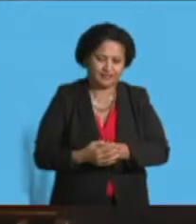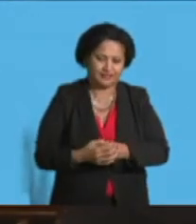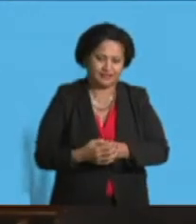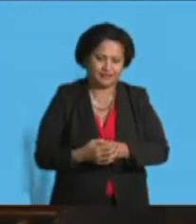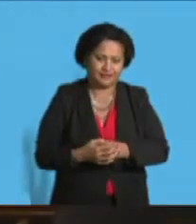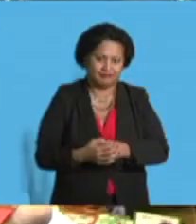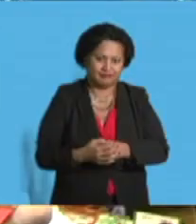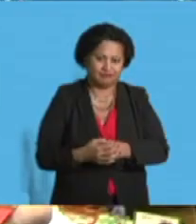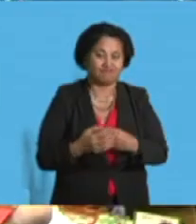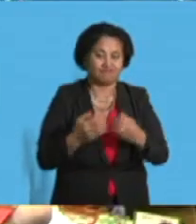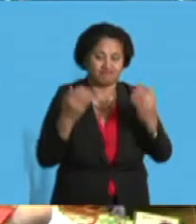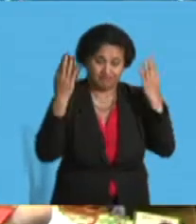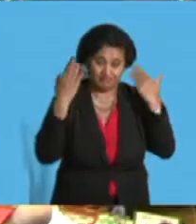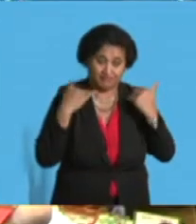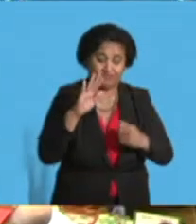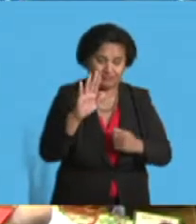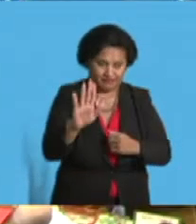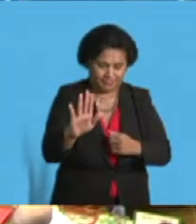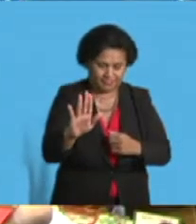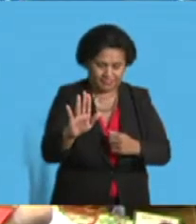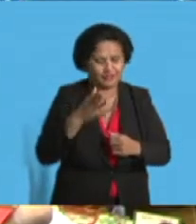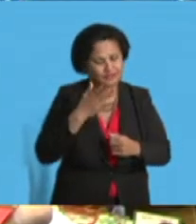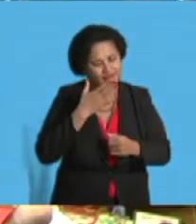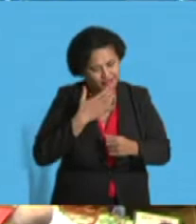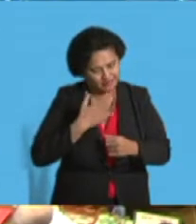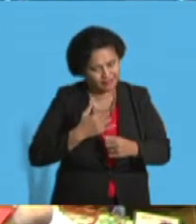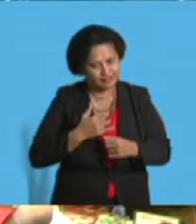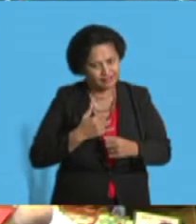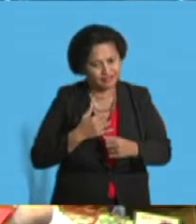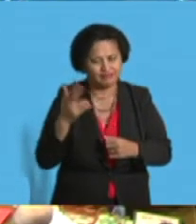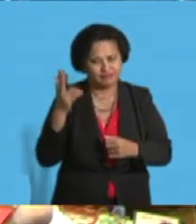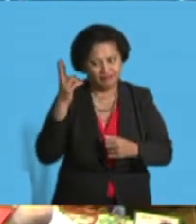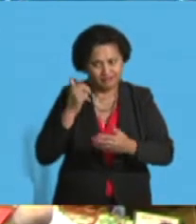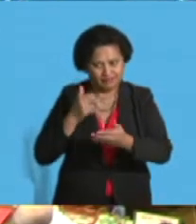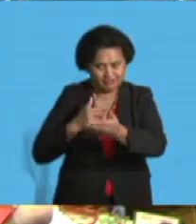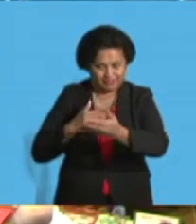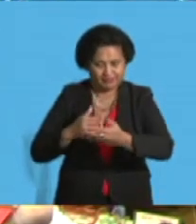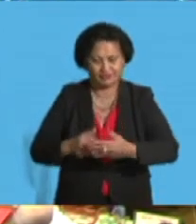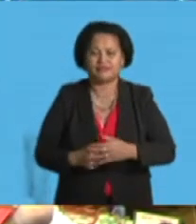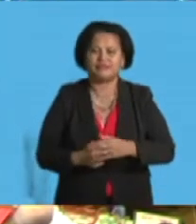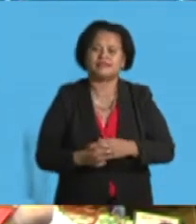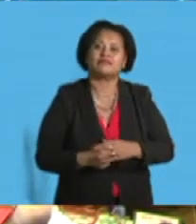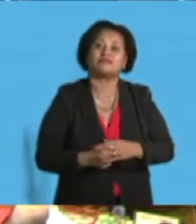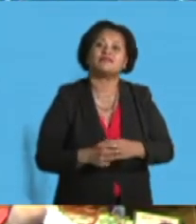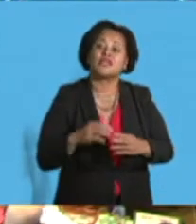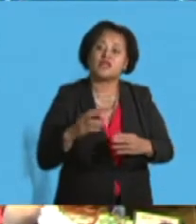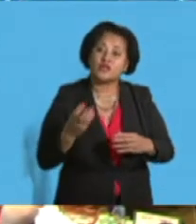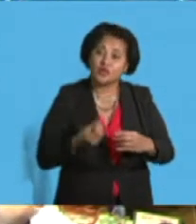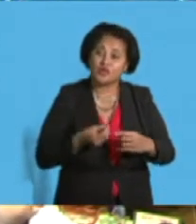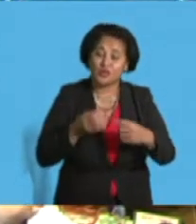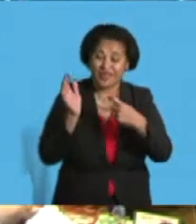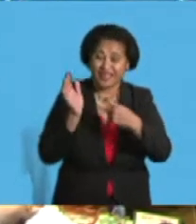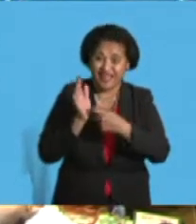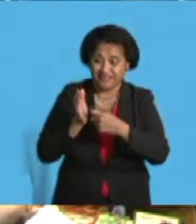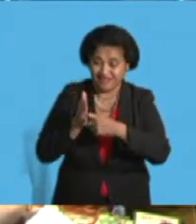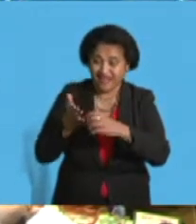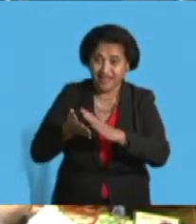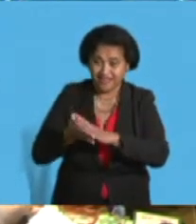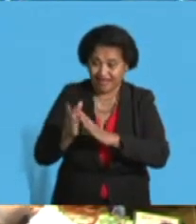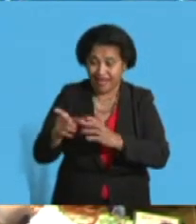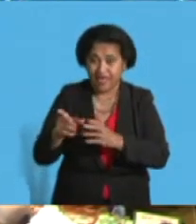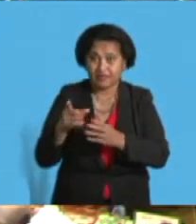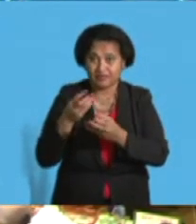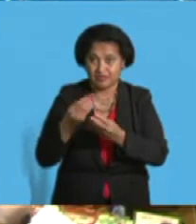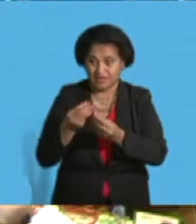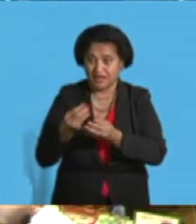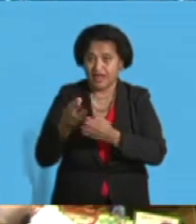Order. Please let's hear the Honourable Minister. Madam Speaker, so the allocations under R are transactions raised